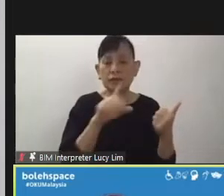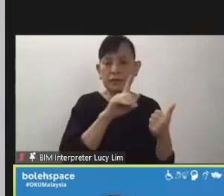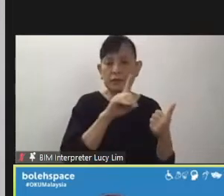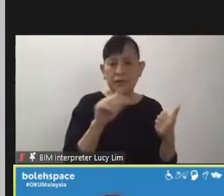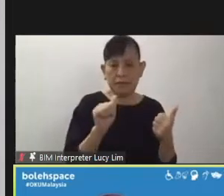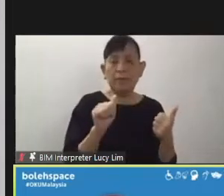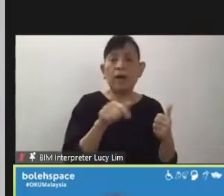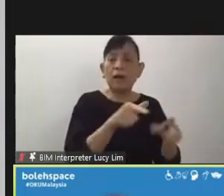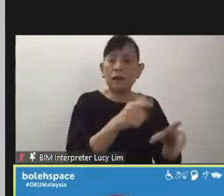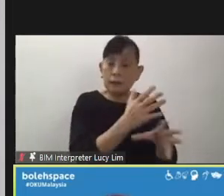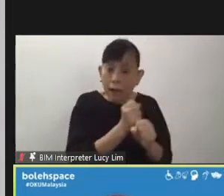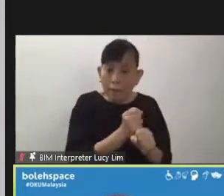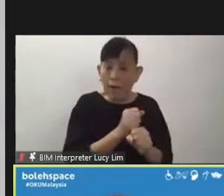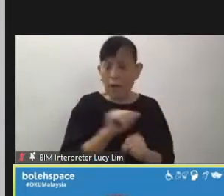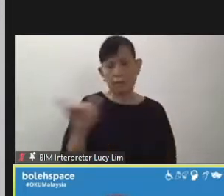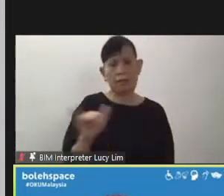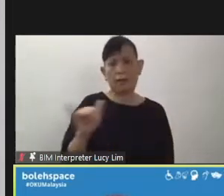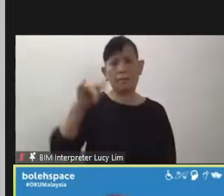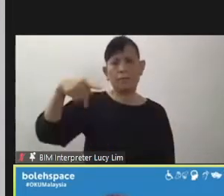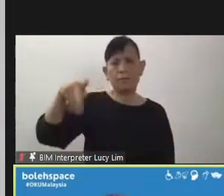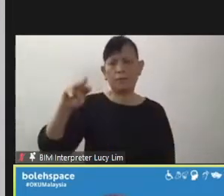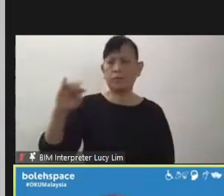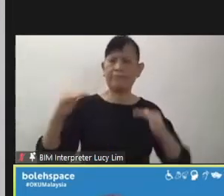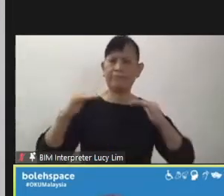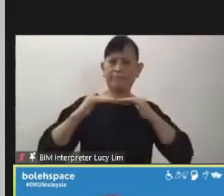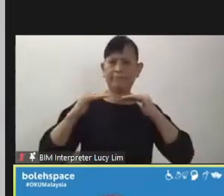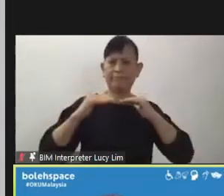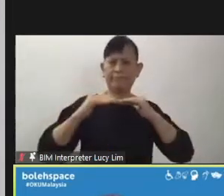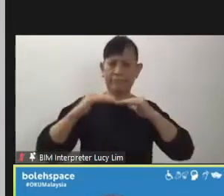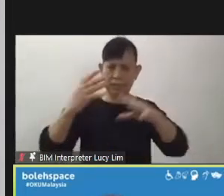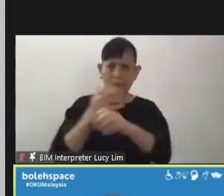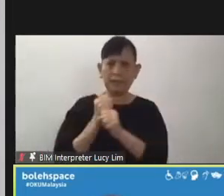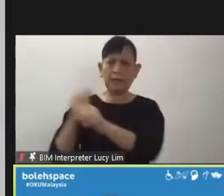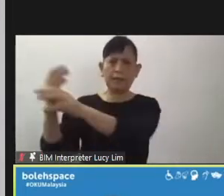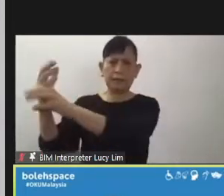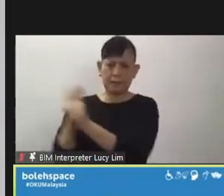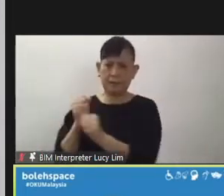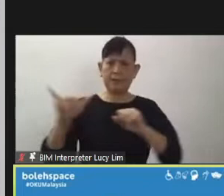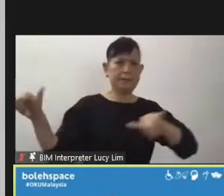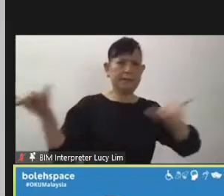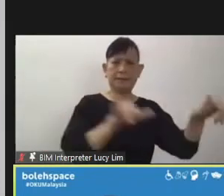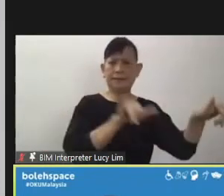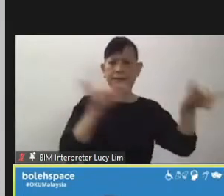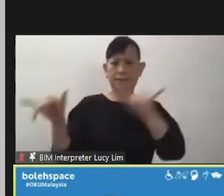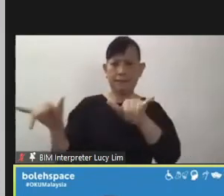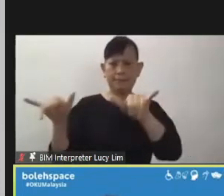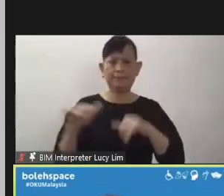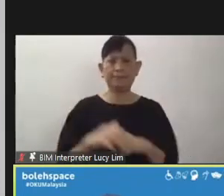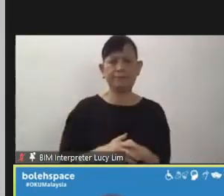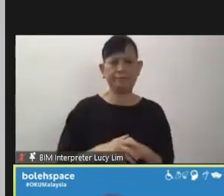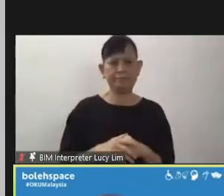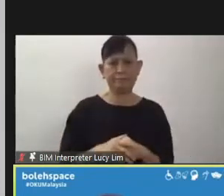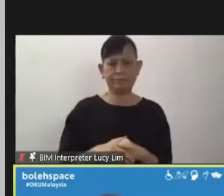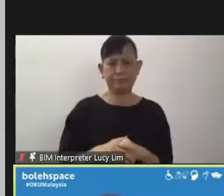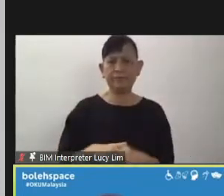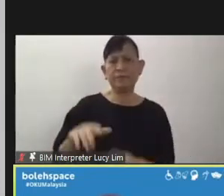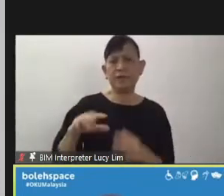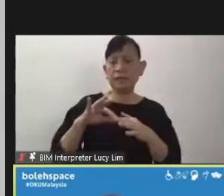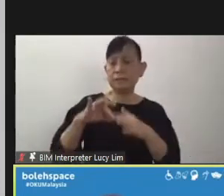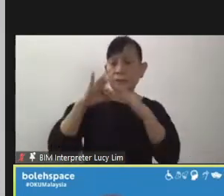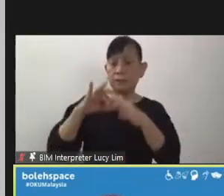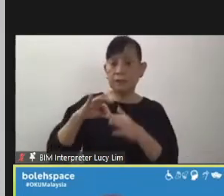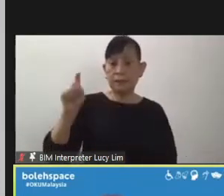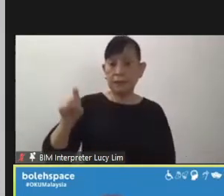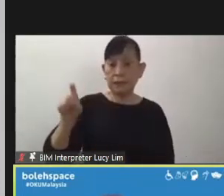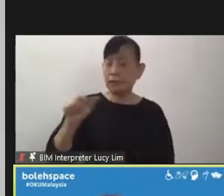this, the disabled also need to get the same thing. So I mean in terms of the needs, not the